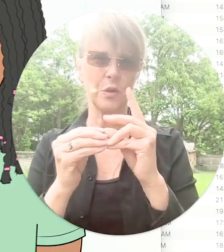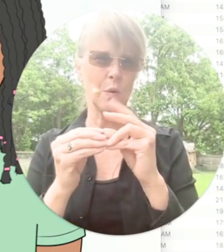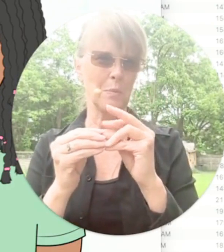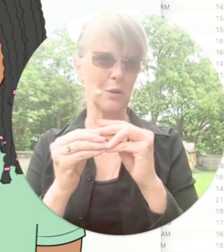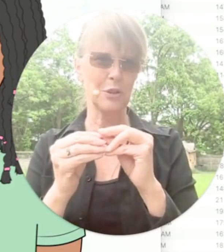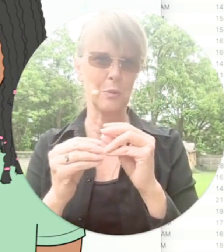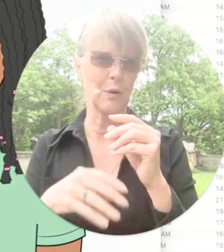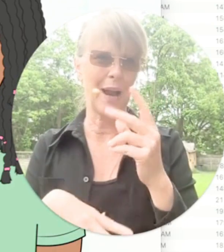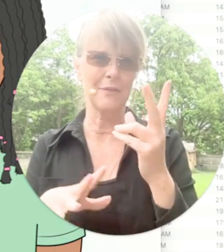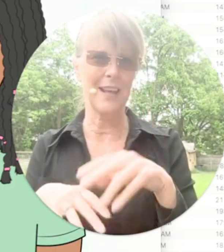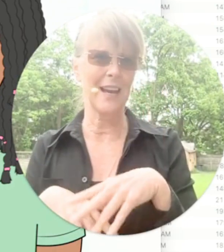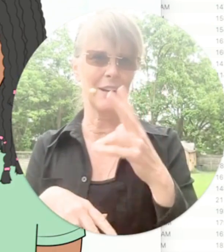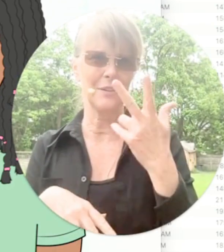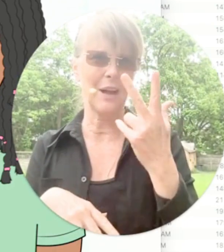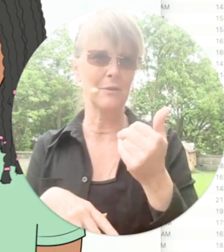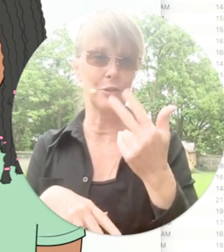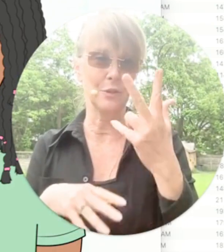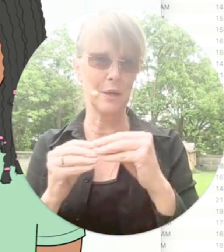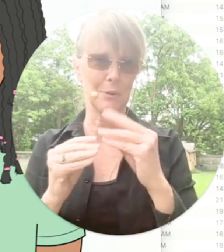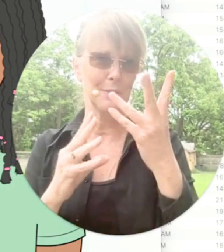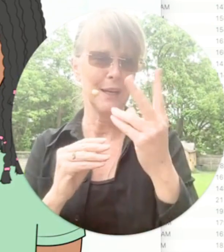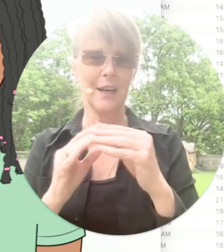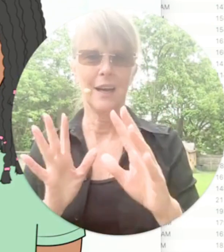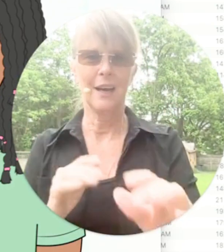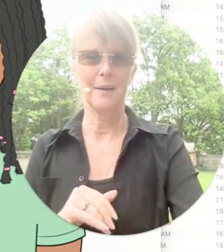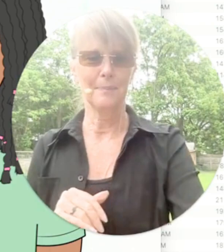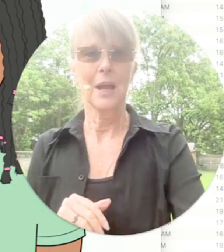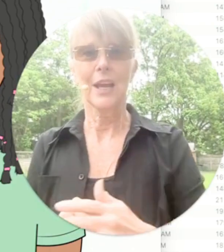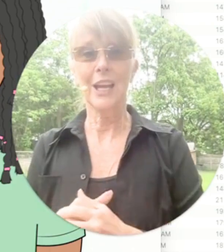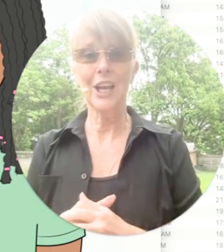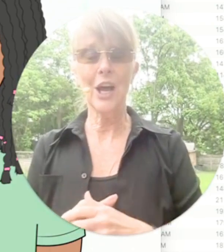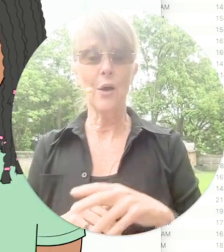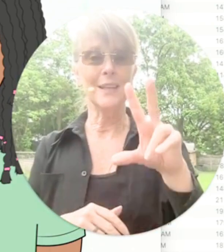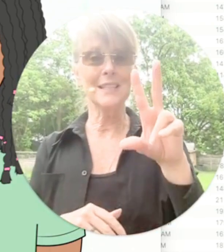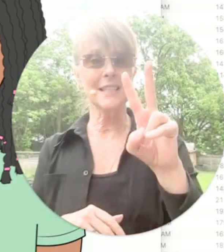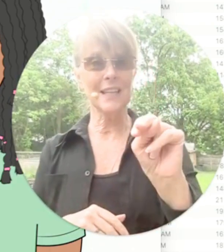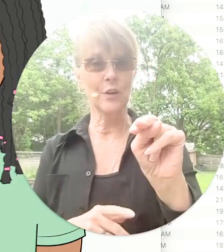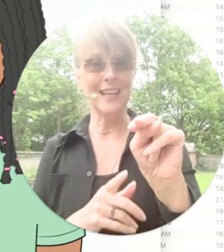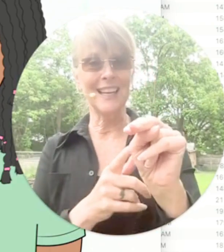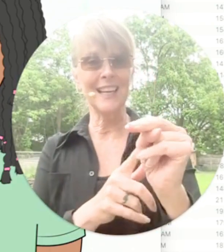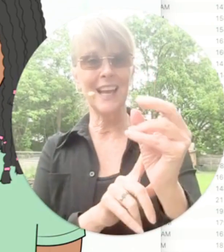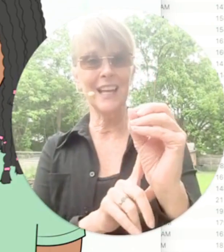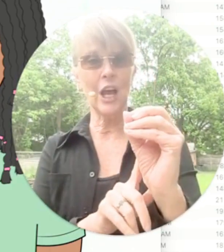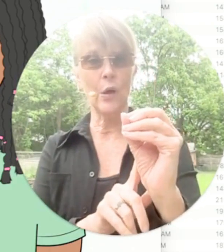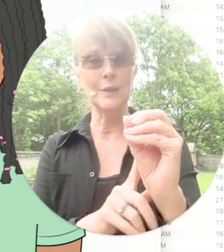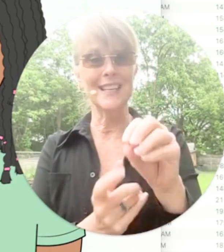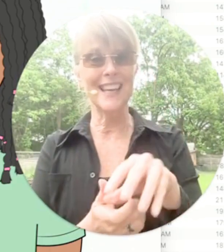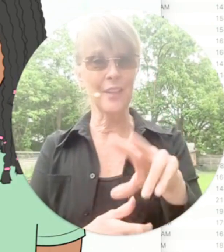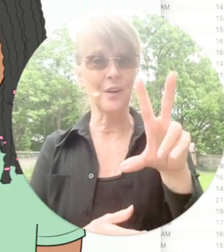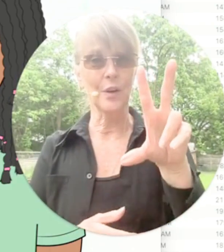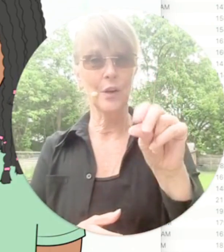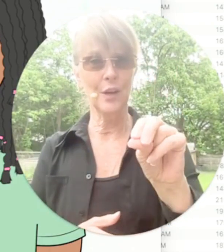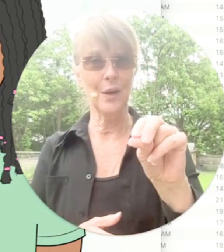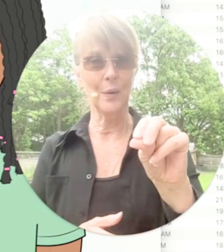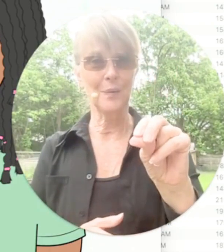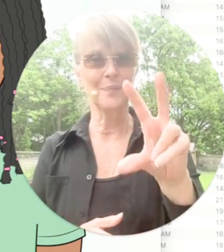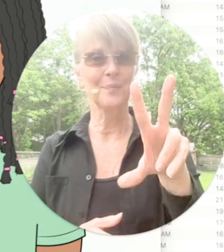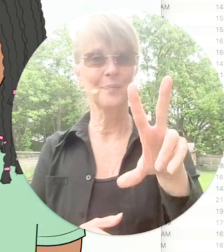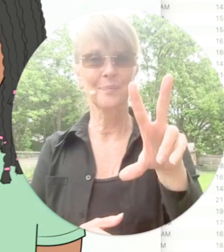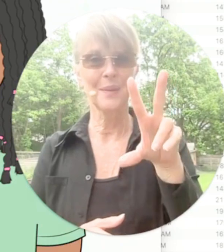just do one more, two more. After that, I'll do a number. Okay, no. This is the letter N and O together.